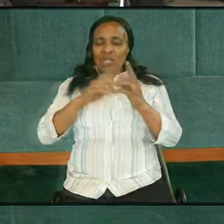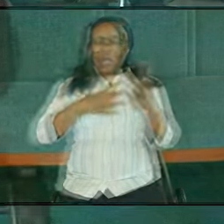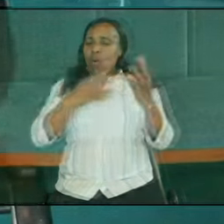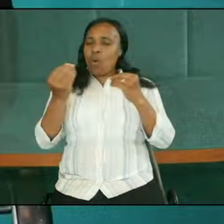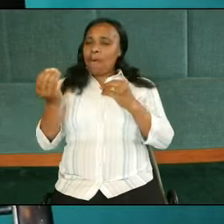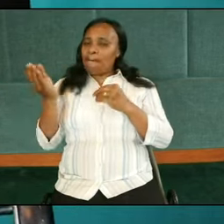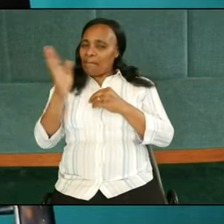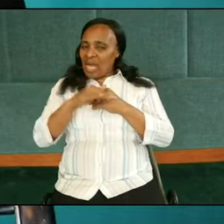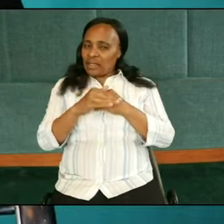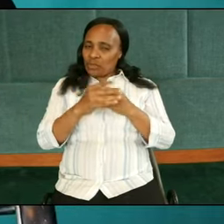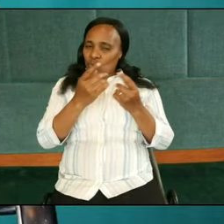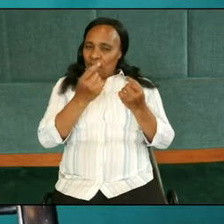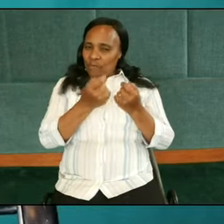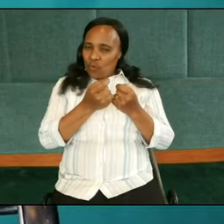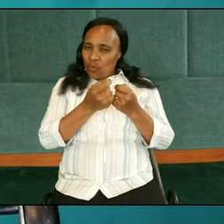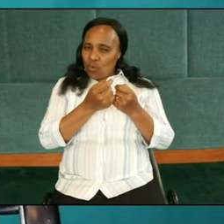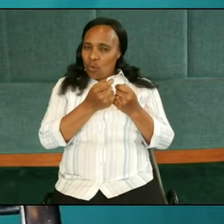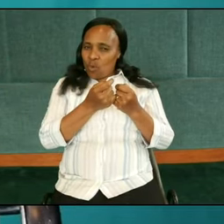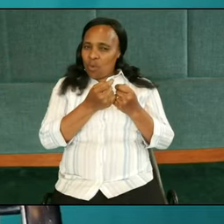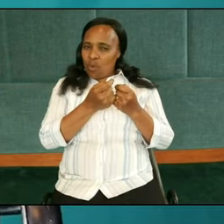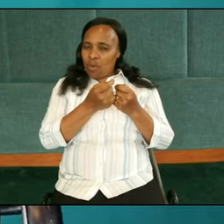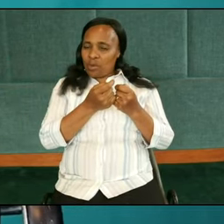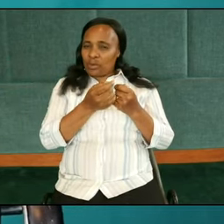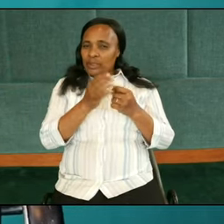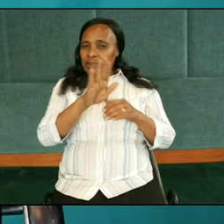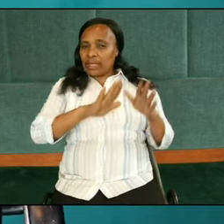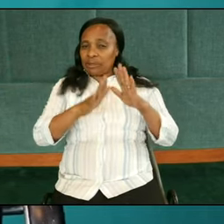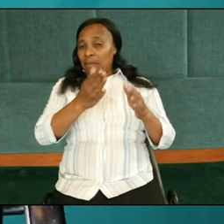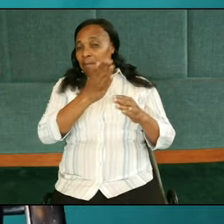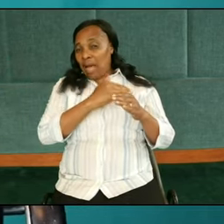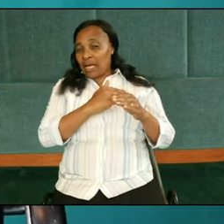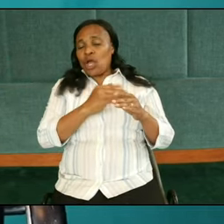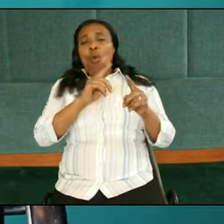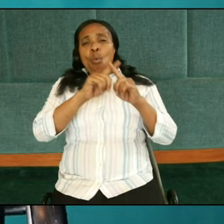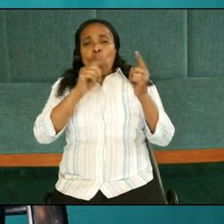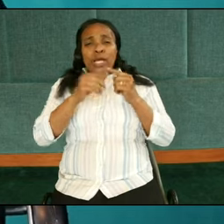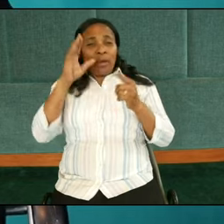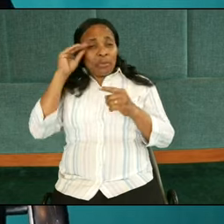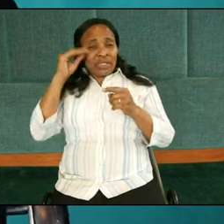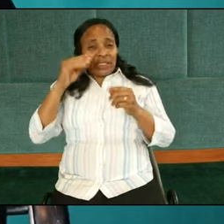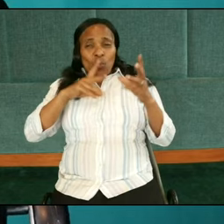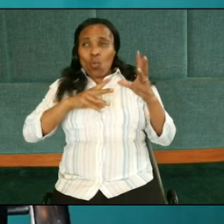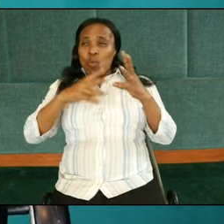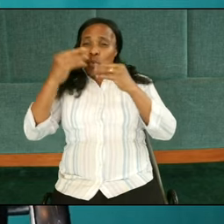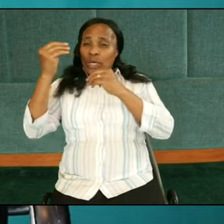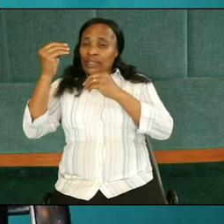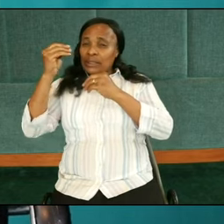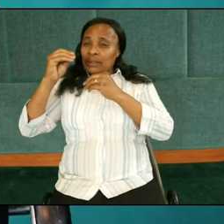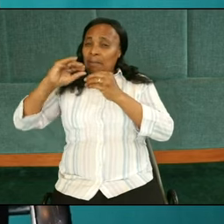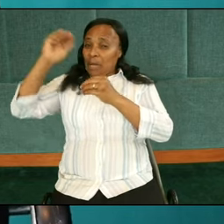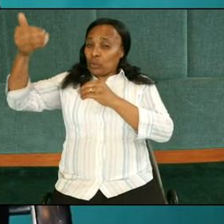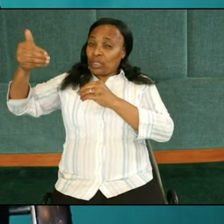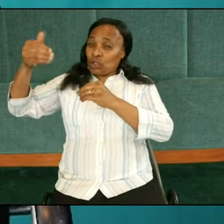few scenes before this. When Moses had gone up to get the Ten Commandments